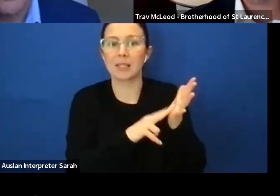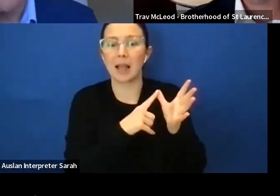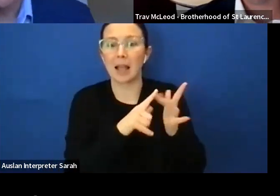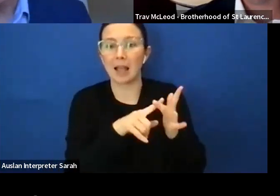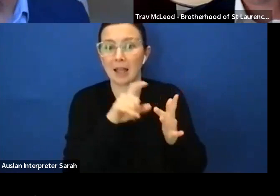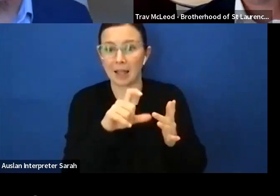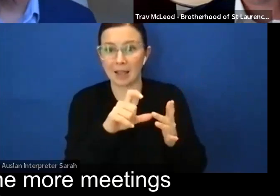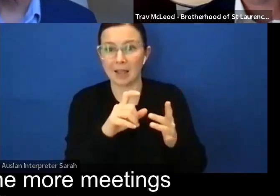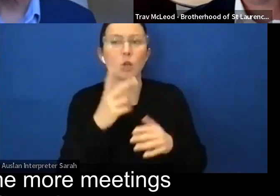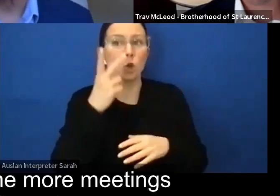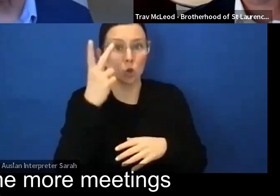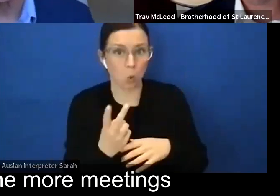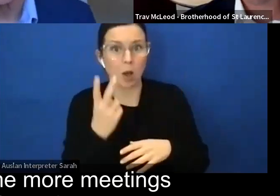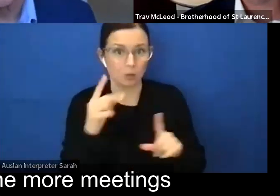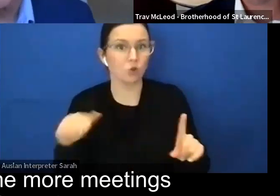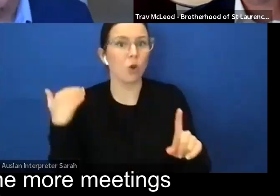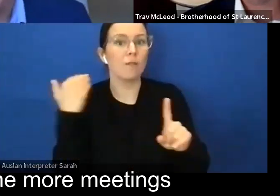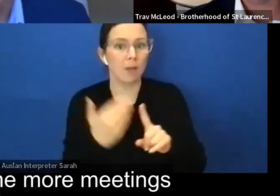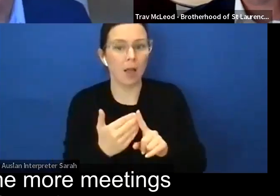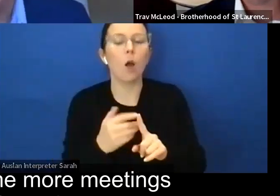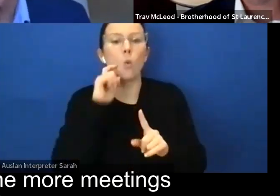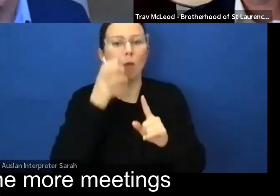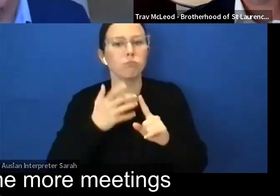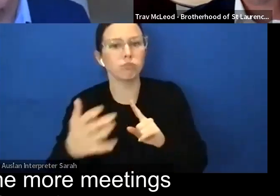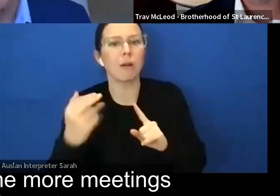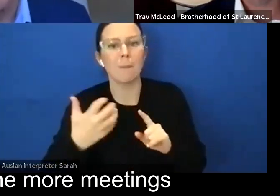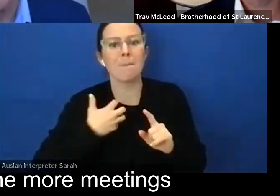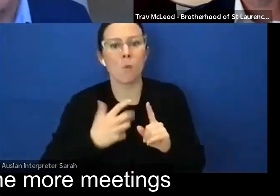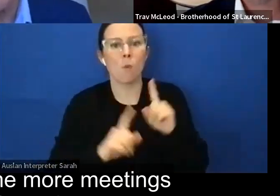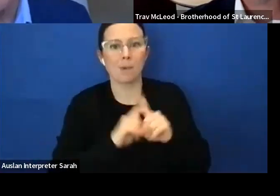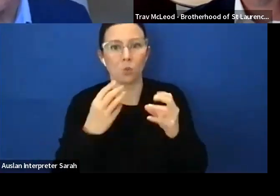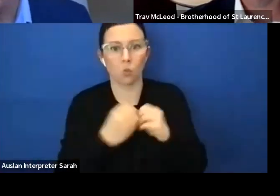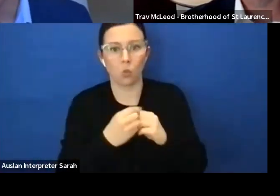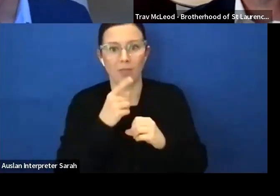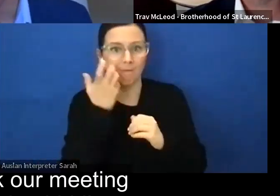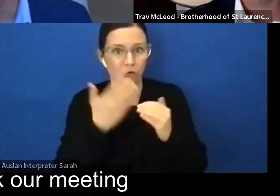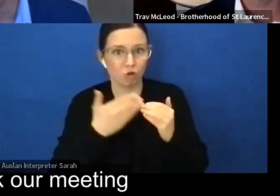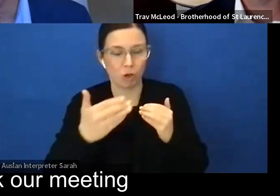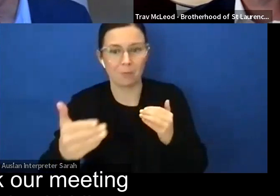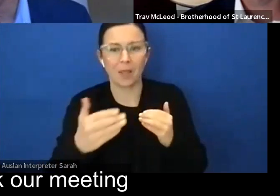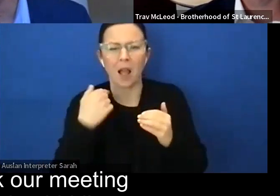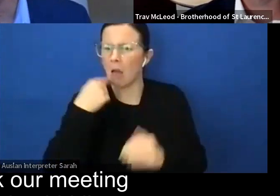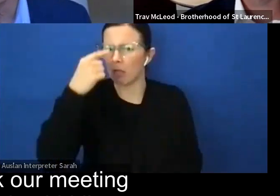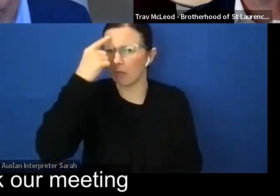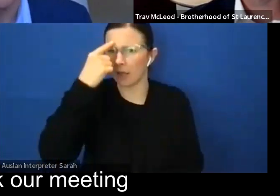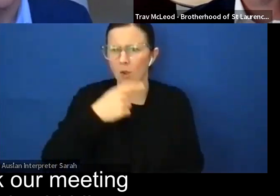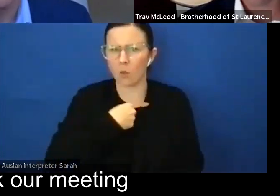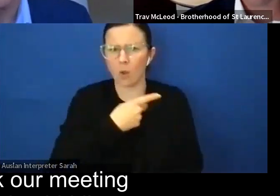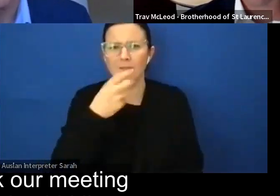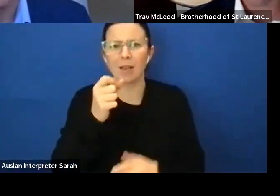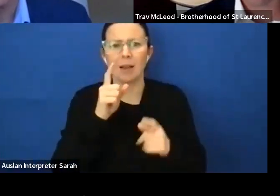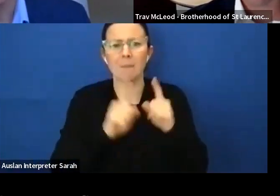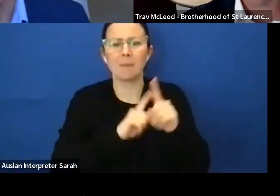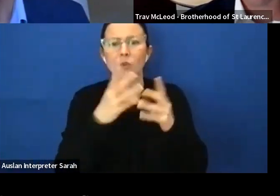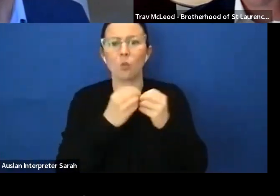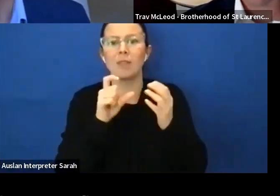twice so far, and we have some more meetings with SNAIC coming up. In fact, I think our meeting with Catherine